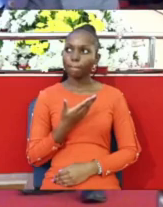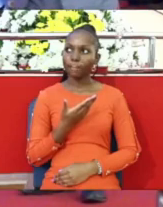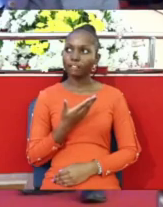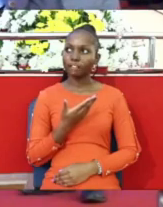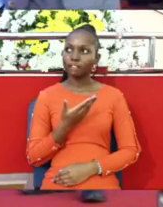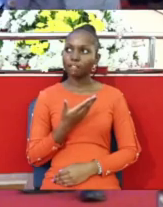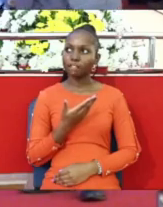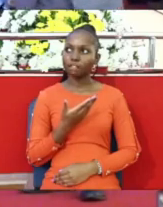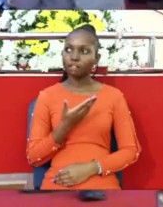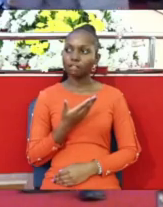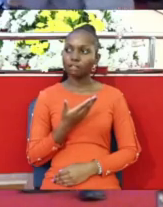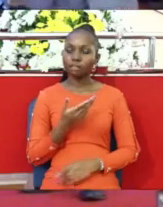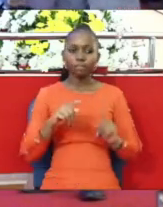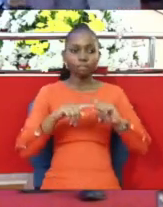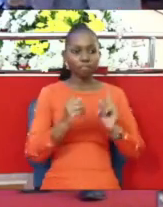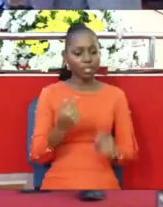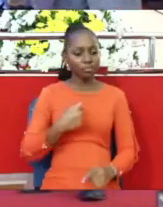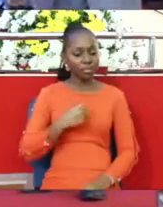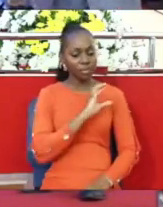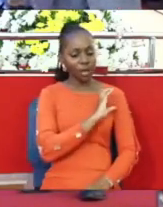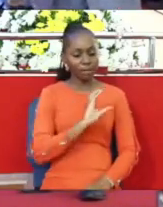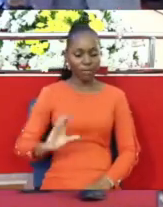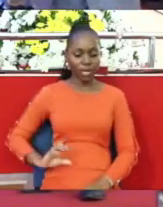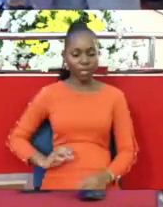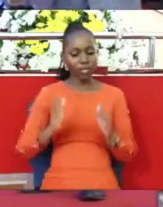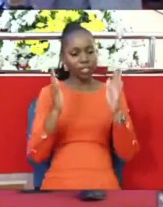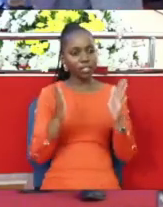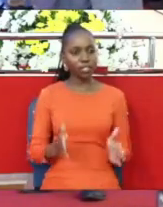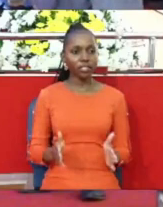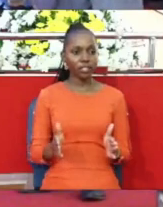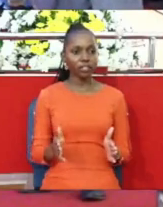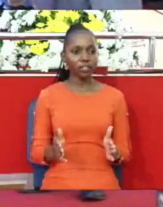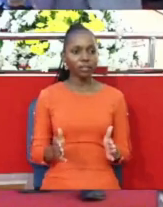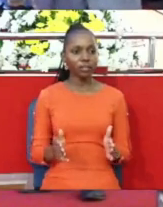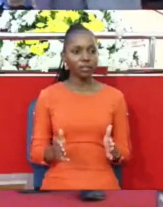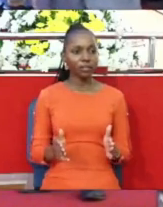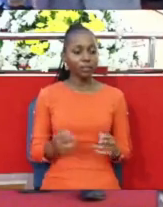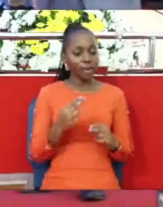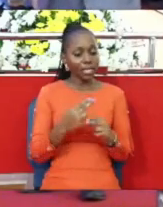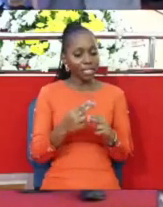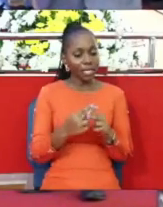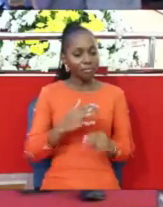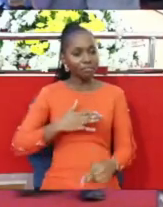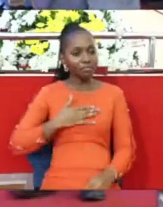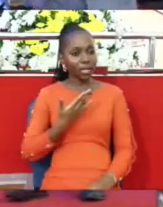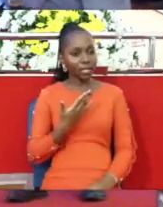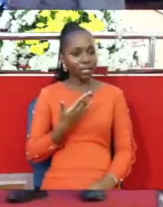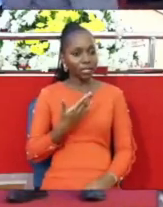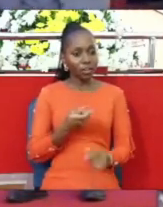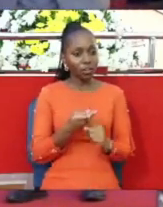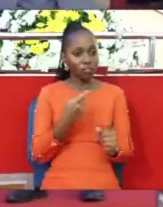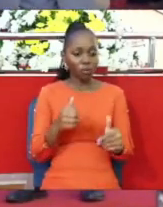But I'm a Christian. Lakini mimi ni Mkristo. But I'm named after the father. Lakini